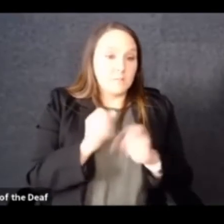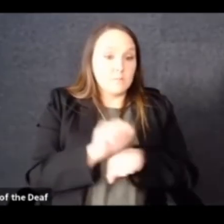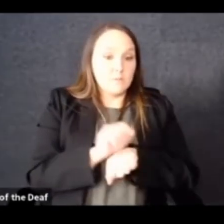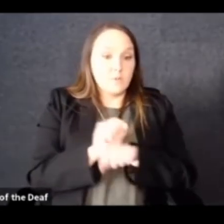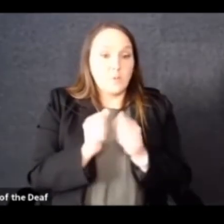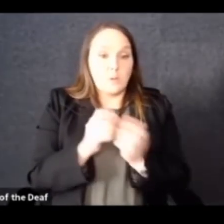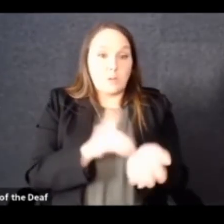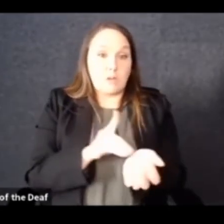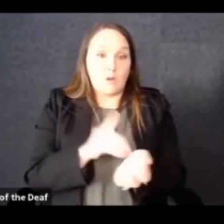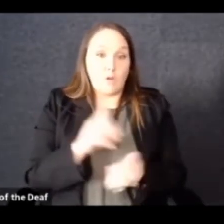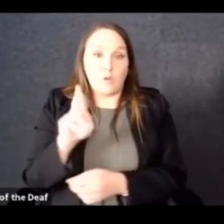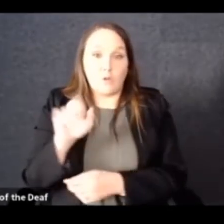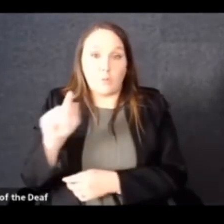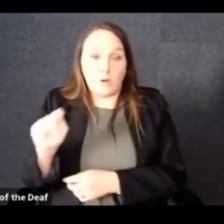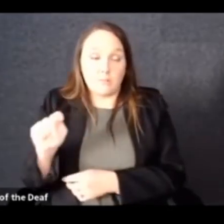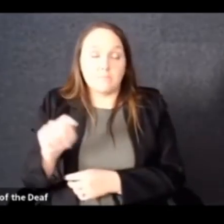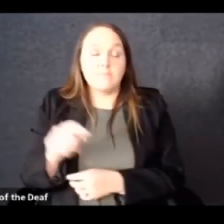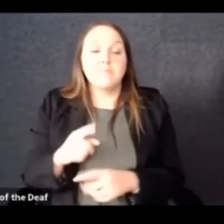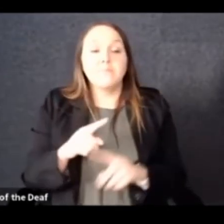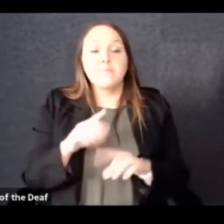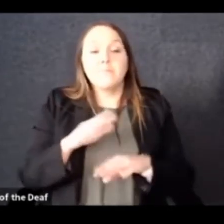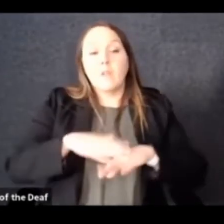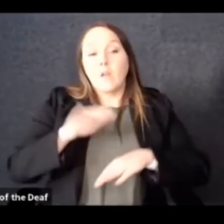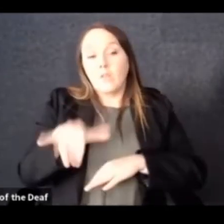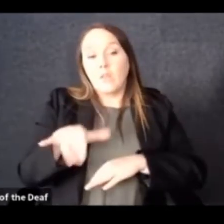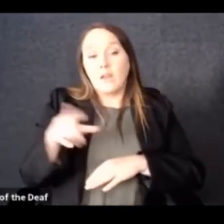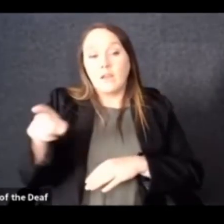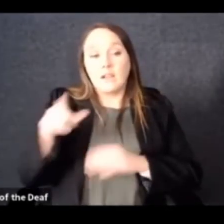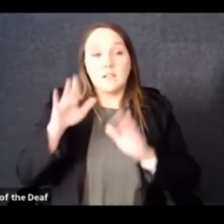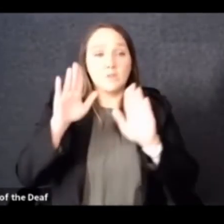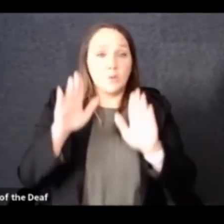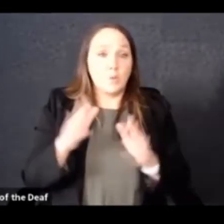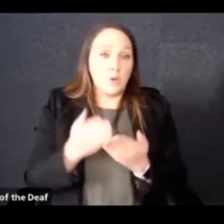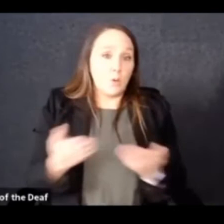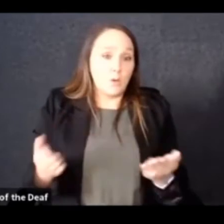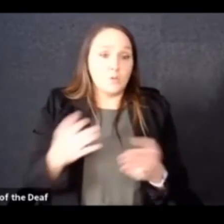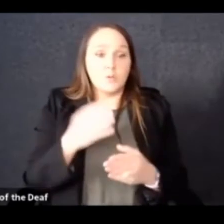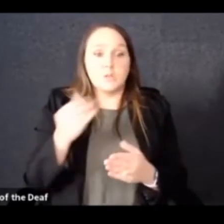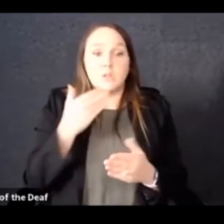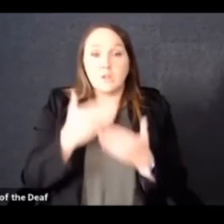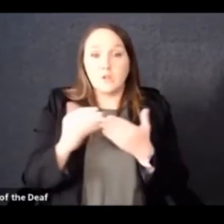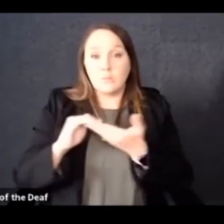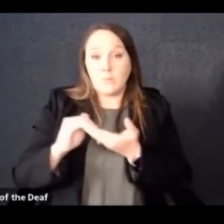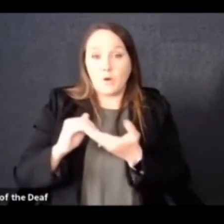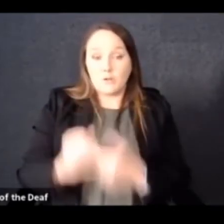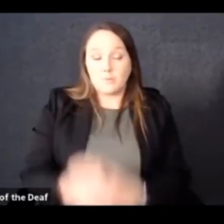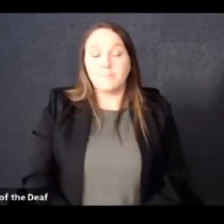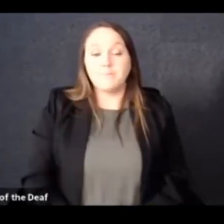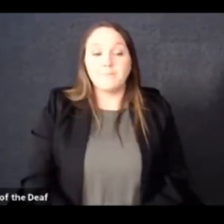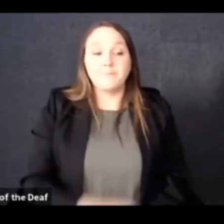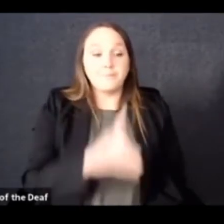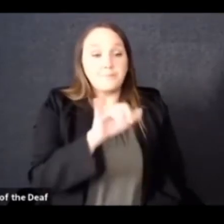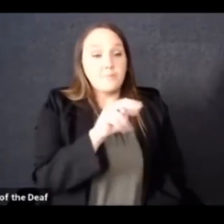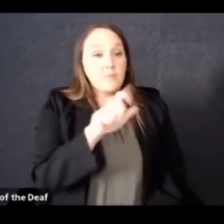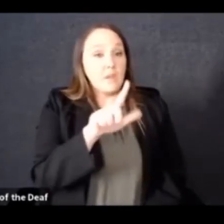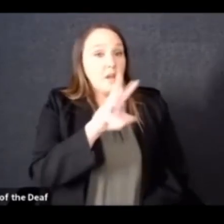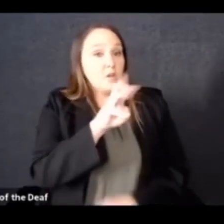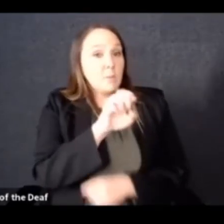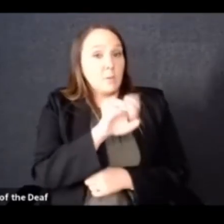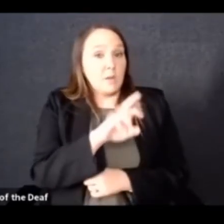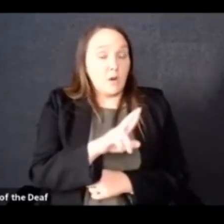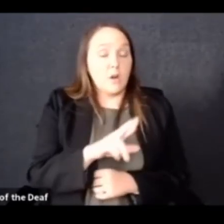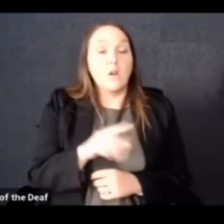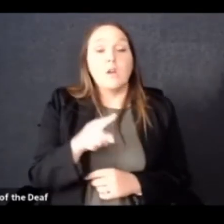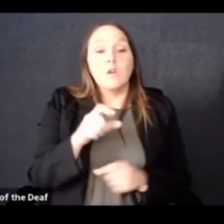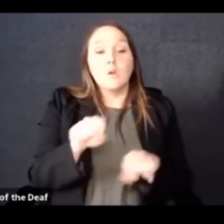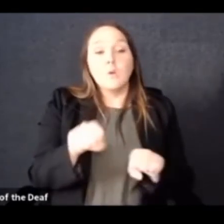Britt, on that. He's a great resource and a good partner for us. From Daniel with WBIR, can